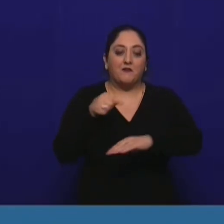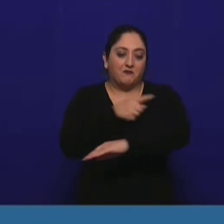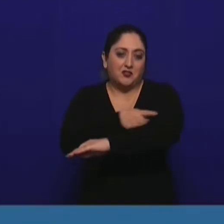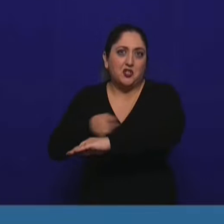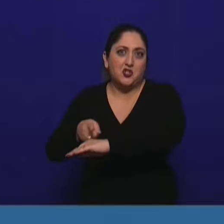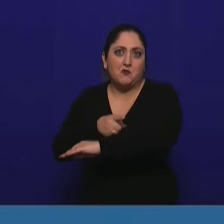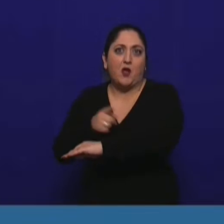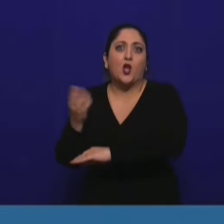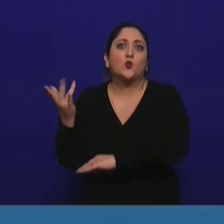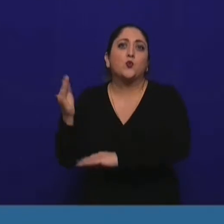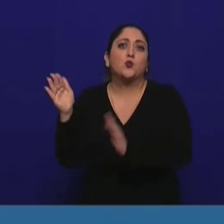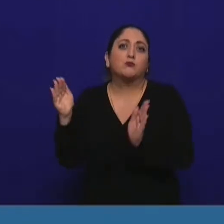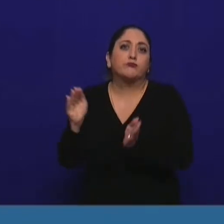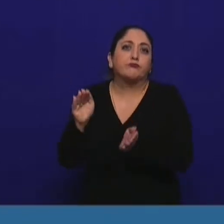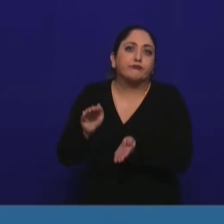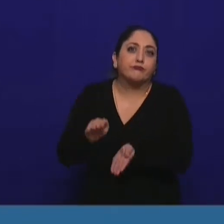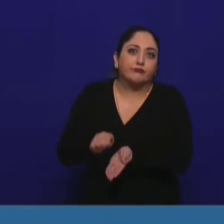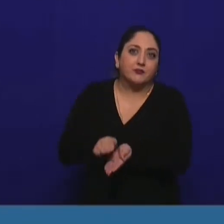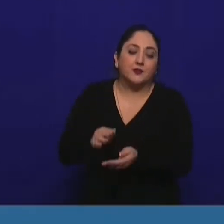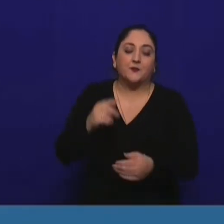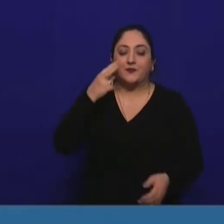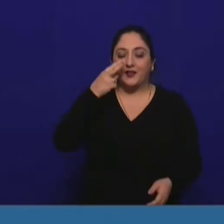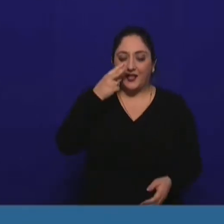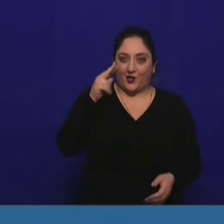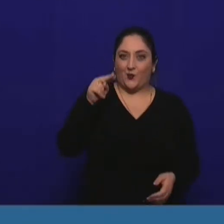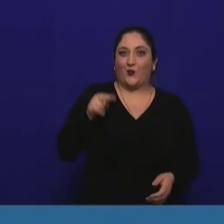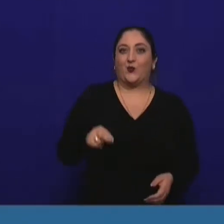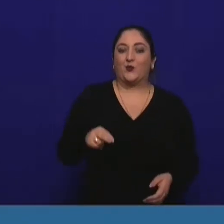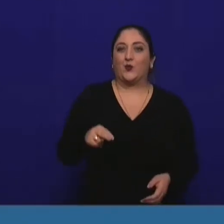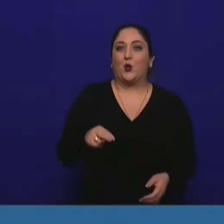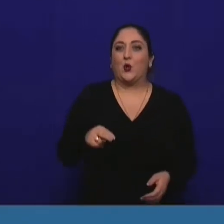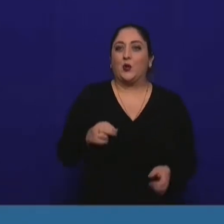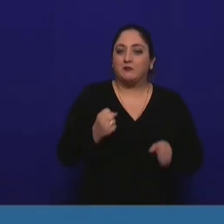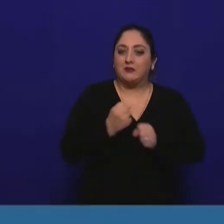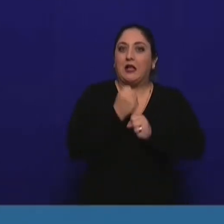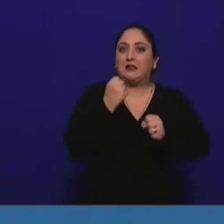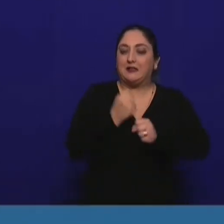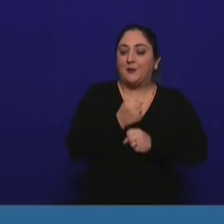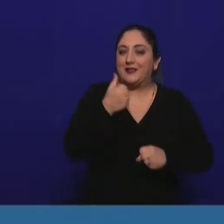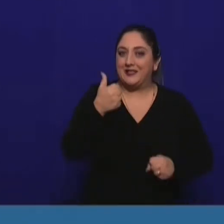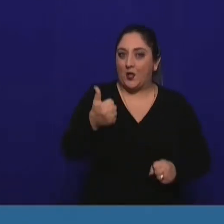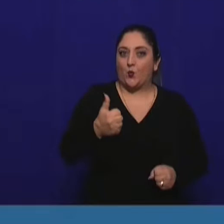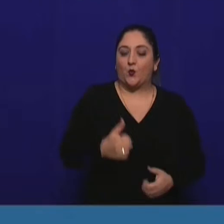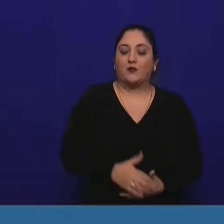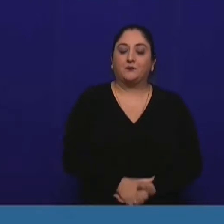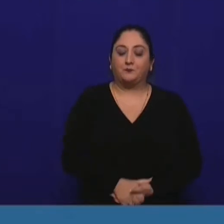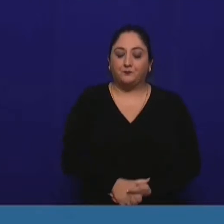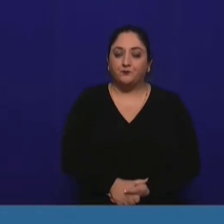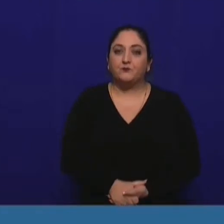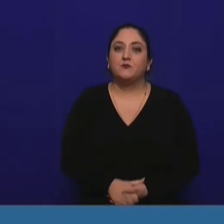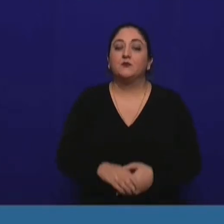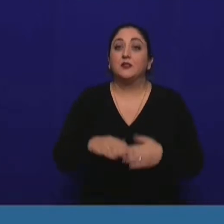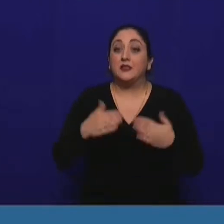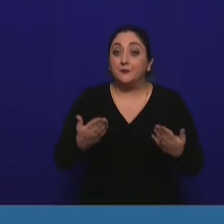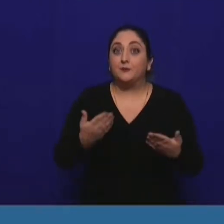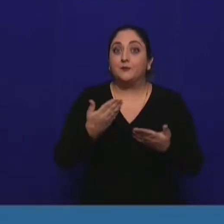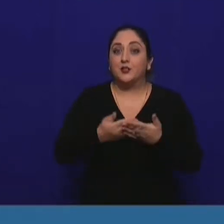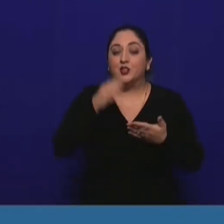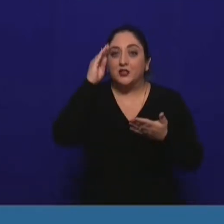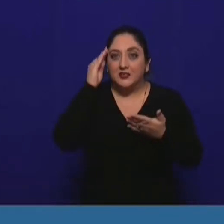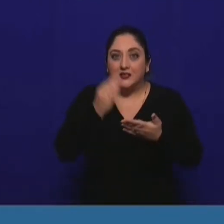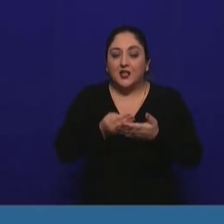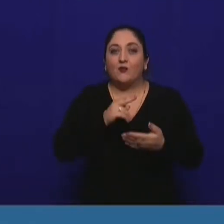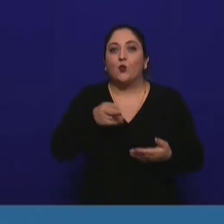ikun żgħir ħafna u allura hemmhekk naraw li inti diġà għandek impatt min-naħa ta' kemm il-mezzi ta' mitigazzjoni u